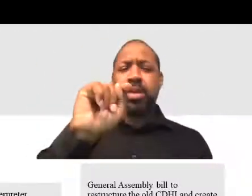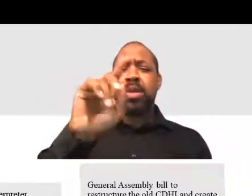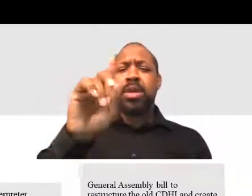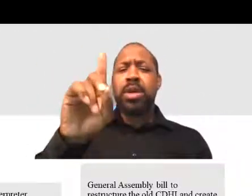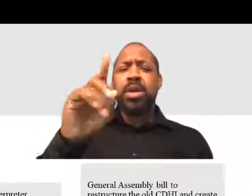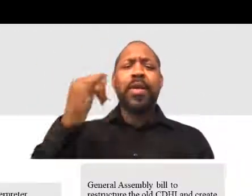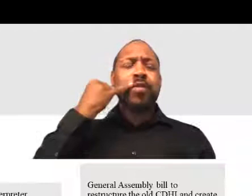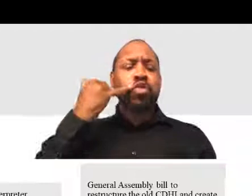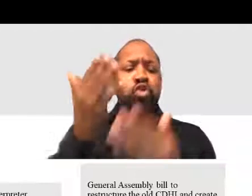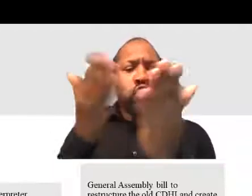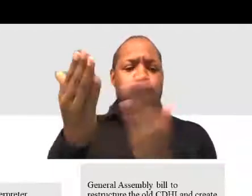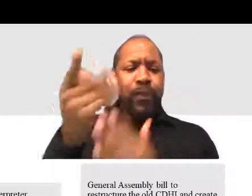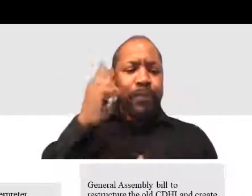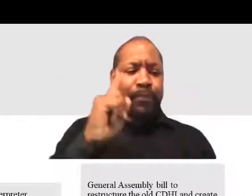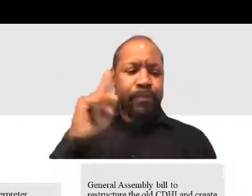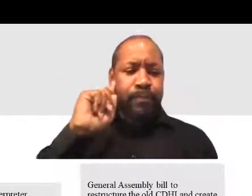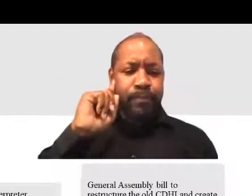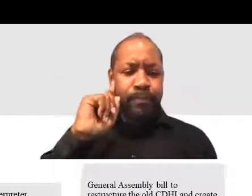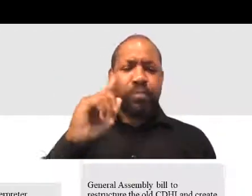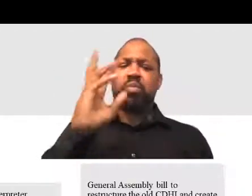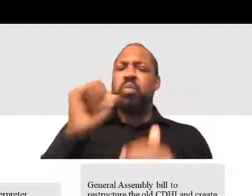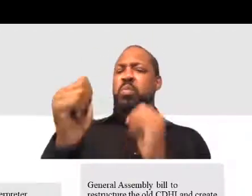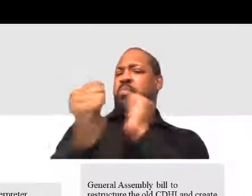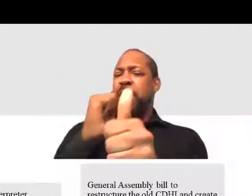to 1987.